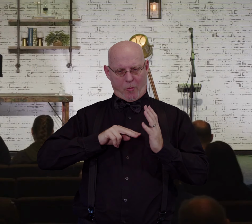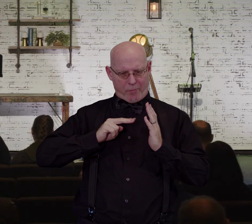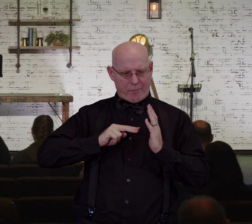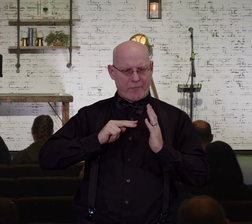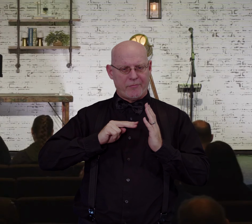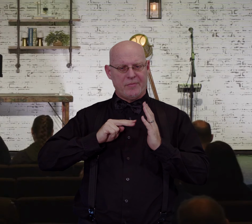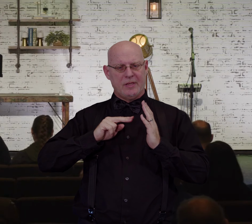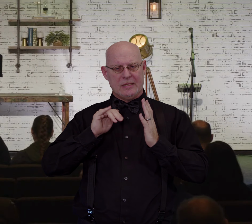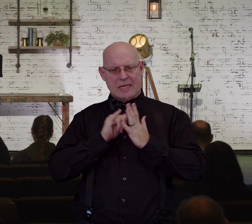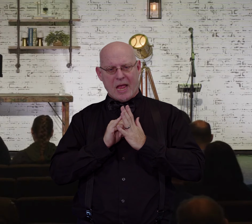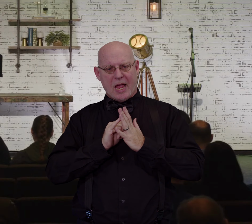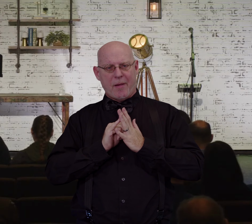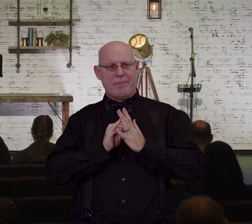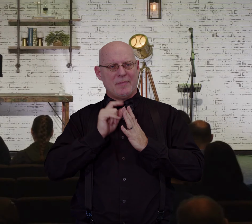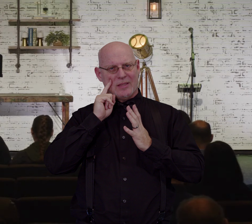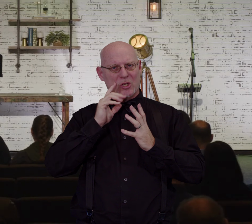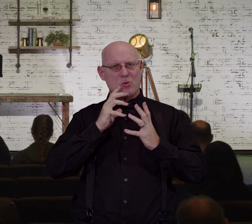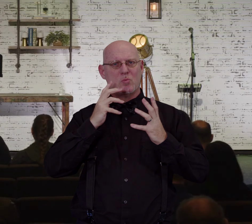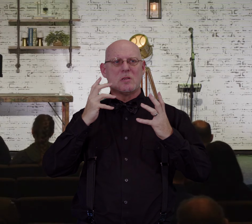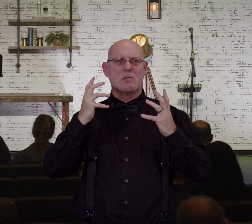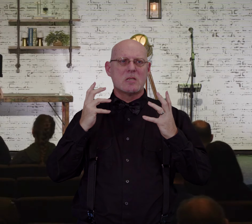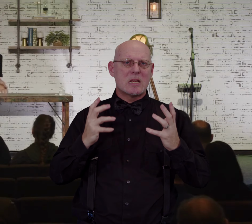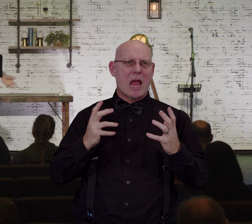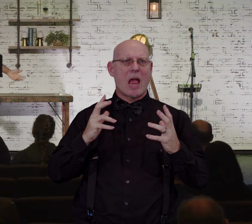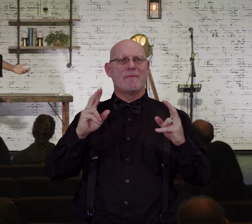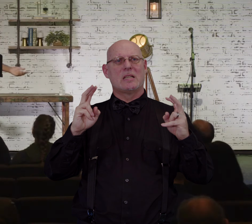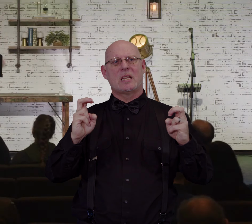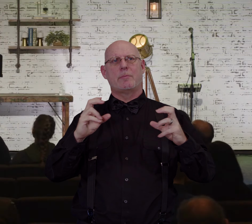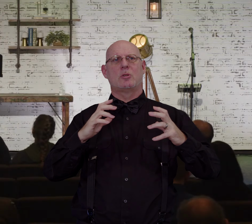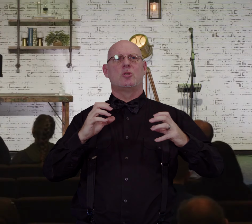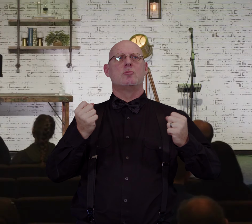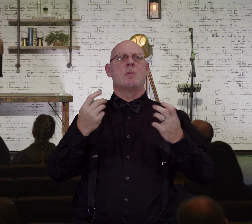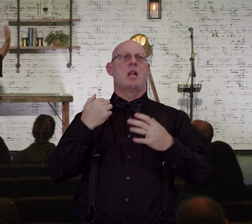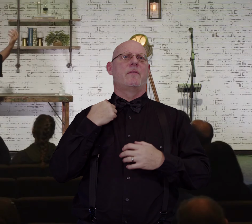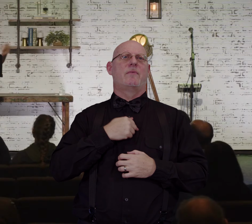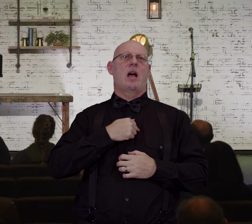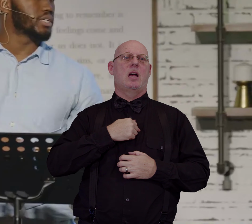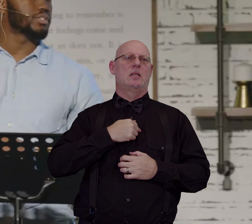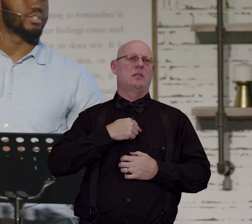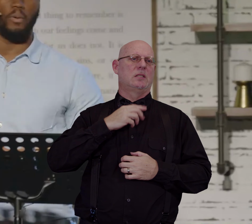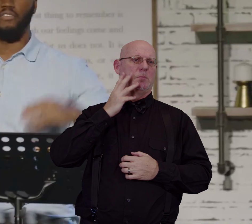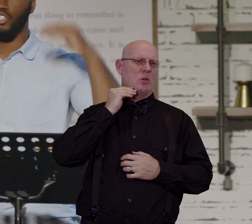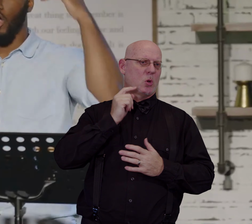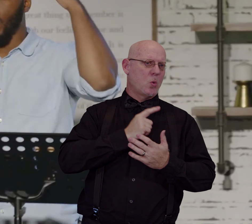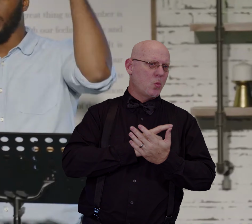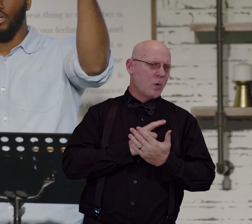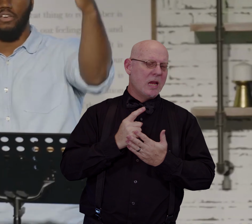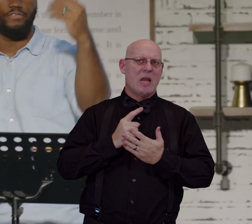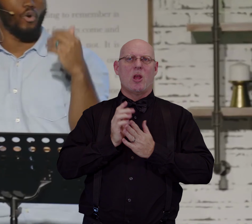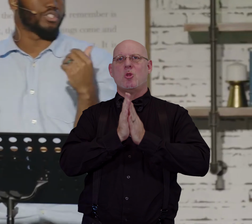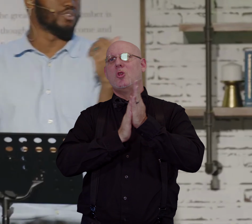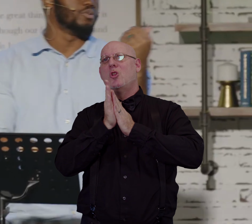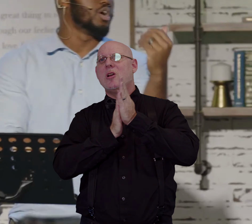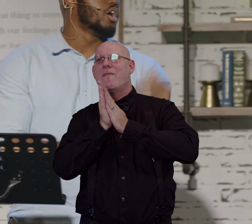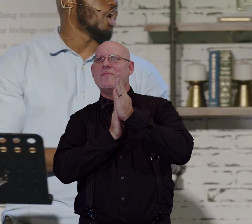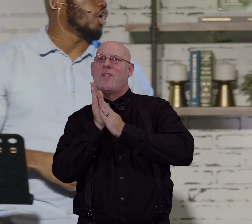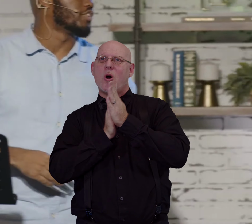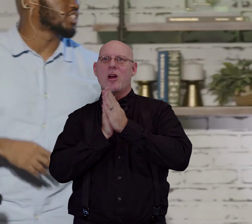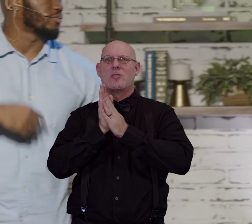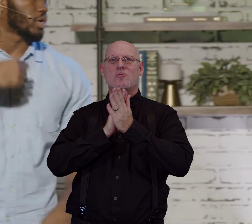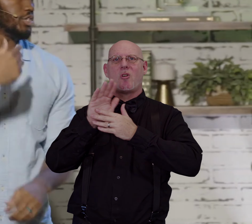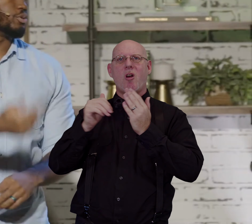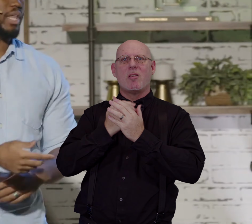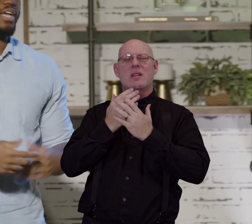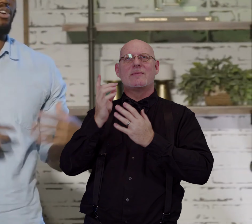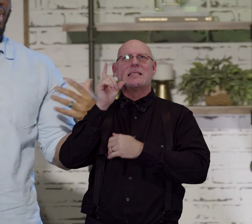there, because I believe this is such a heavy topic, and so much of us have gone through our weeks, and some of us are already looking forward to all